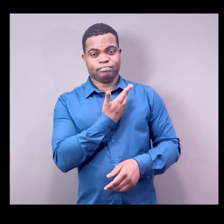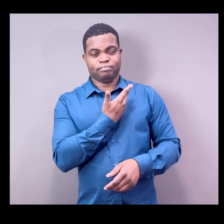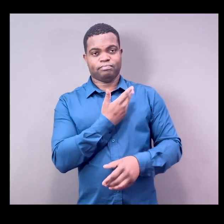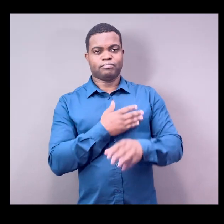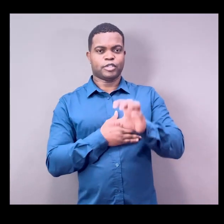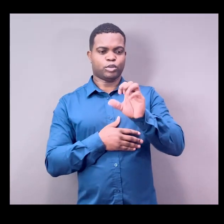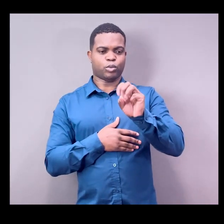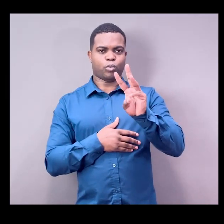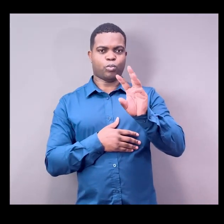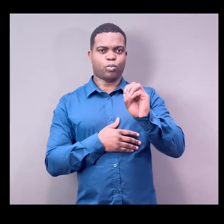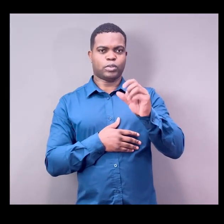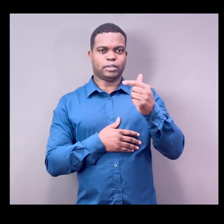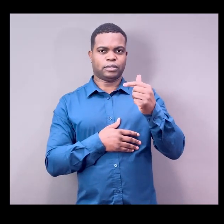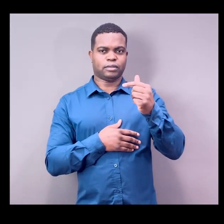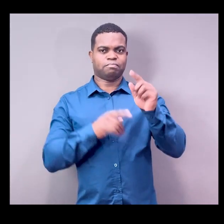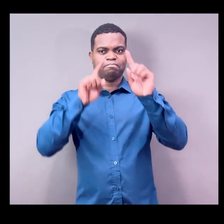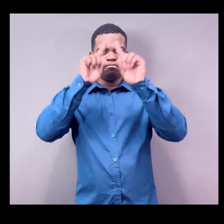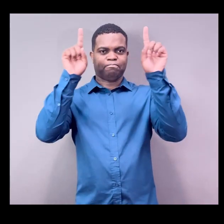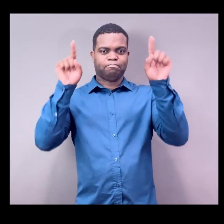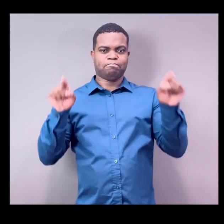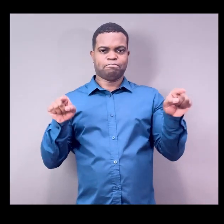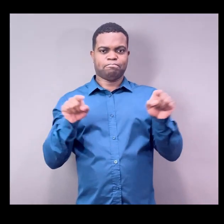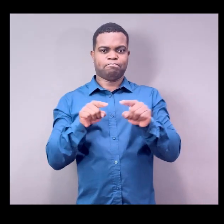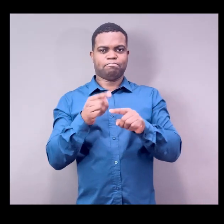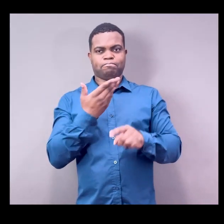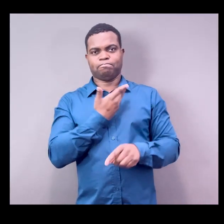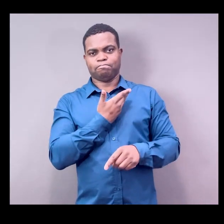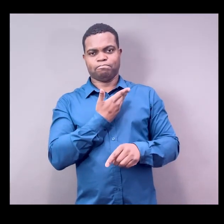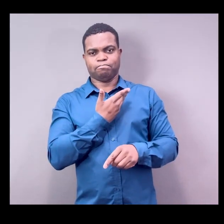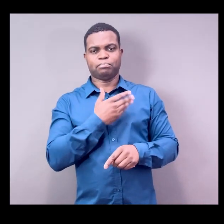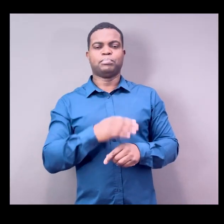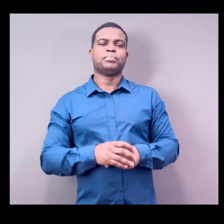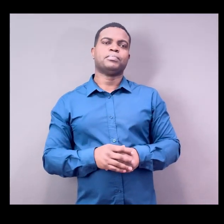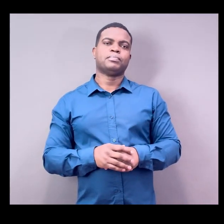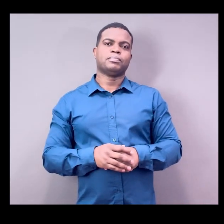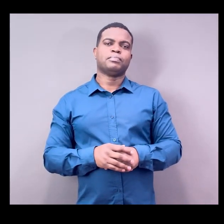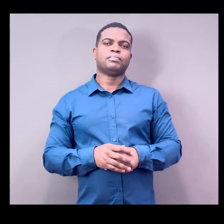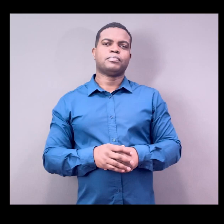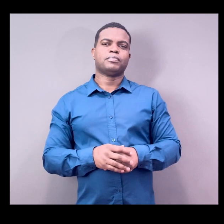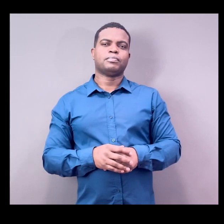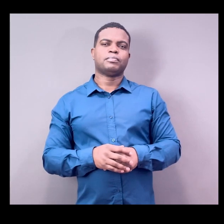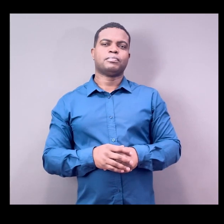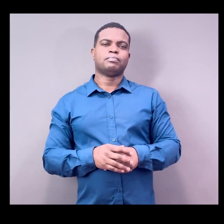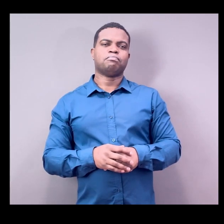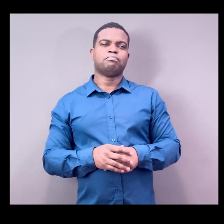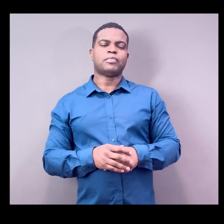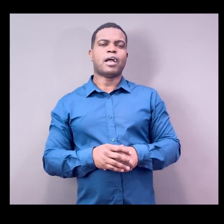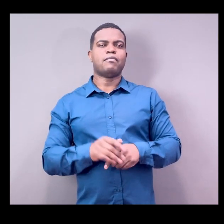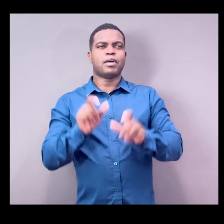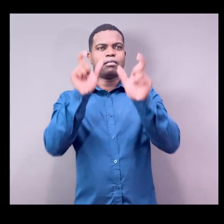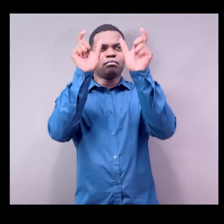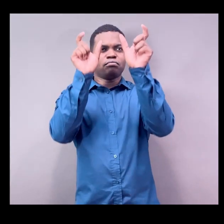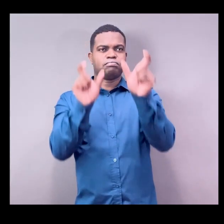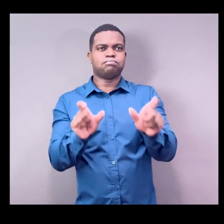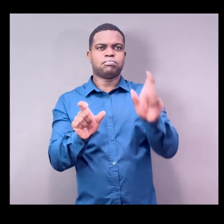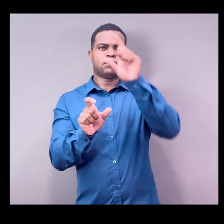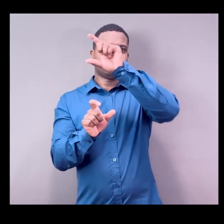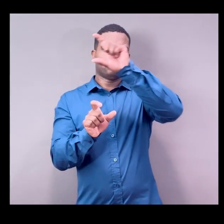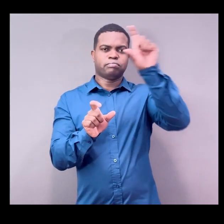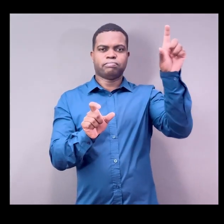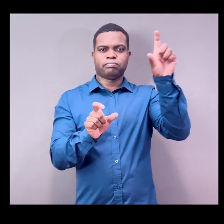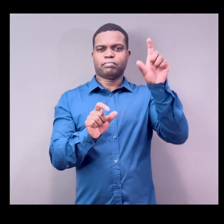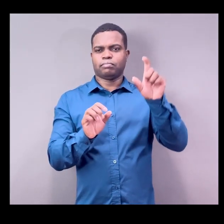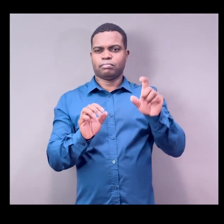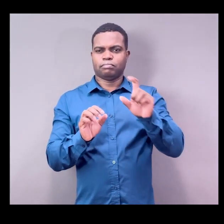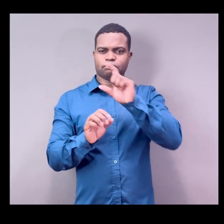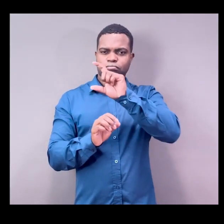Let's talk about a SWOT matrix. Like I mentioned earlier, a SWOT matrix is a visual